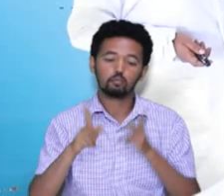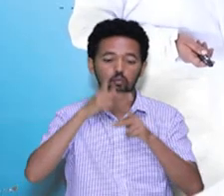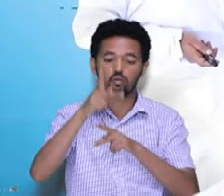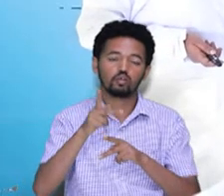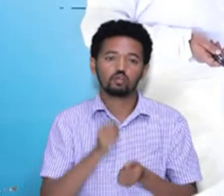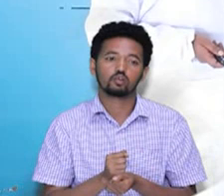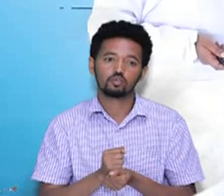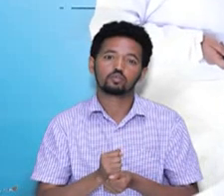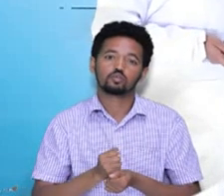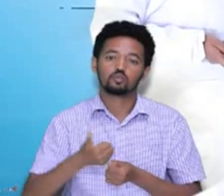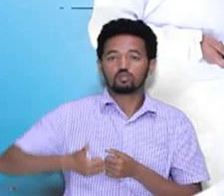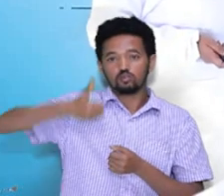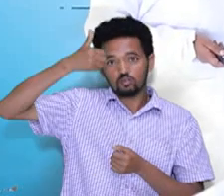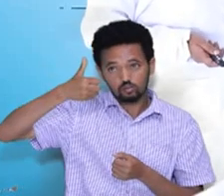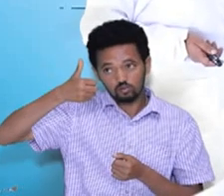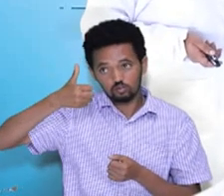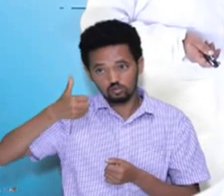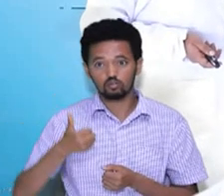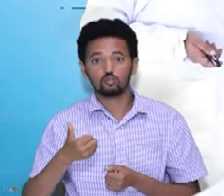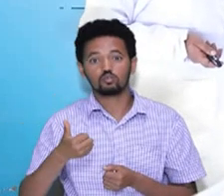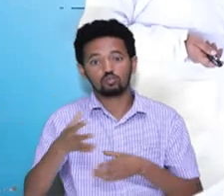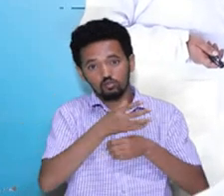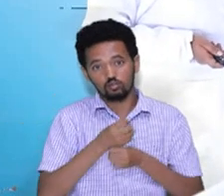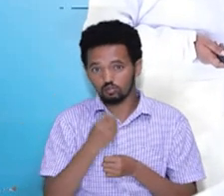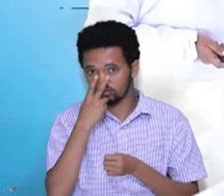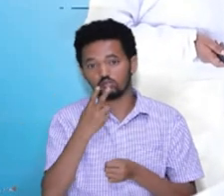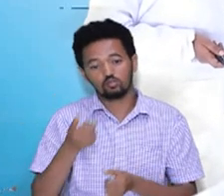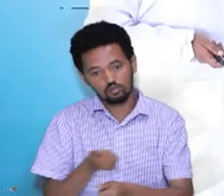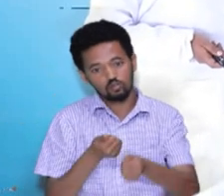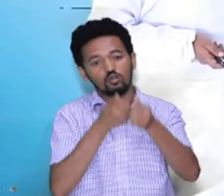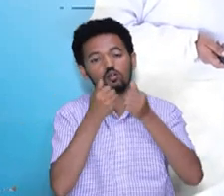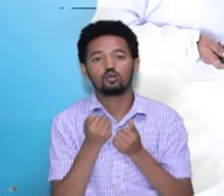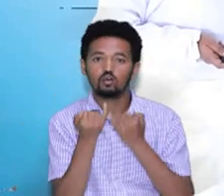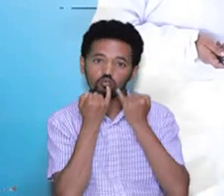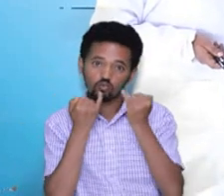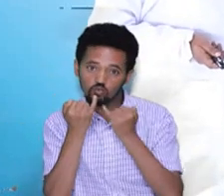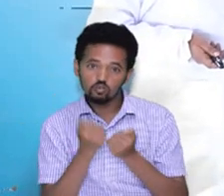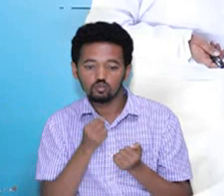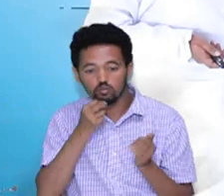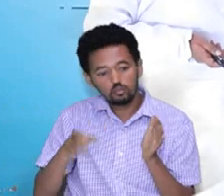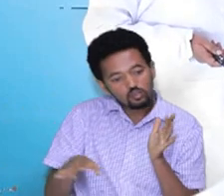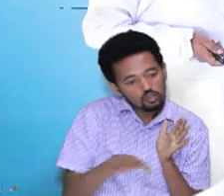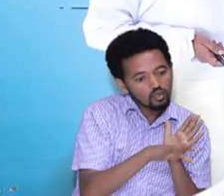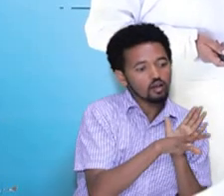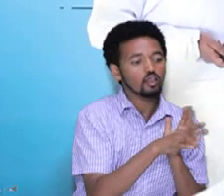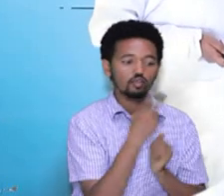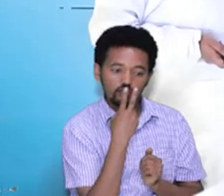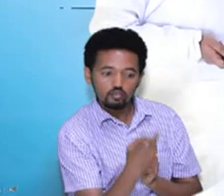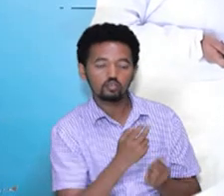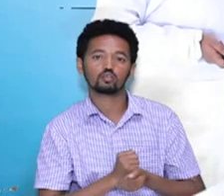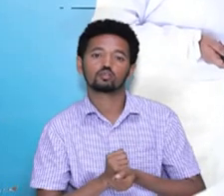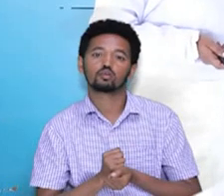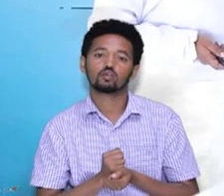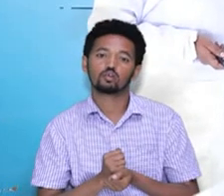The major geological events of this era are the following: formation of Mediterranean Sea, formation of